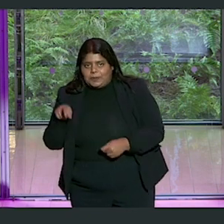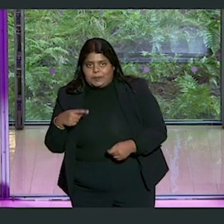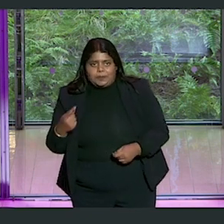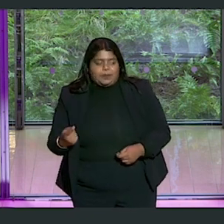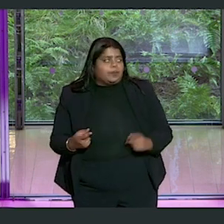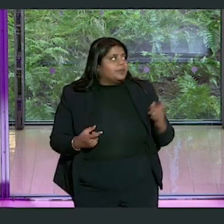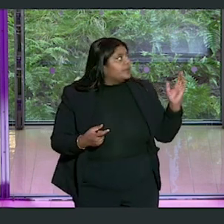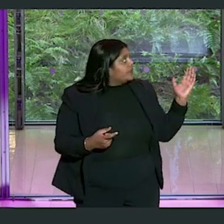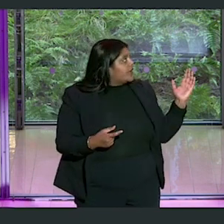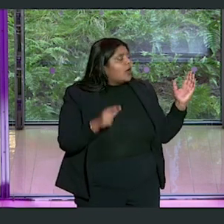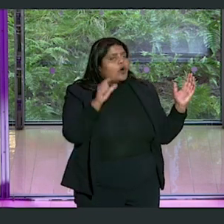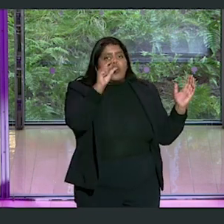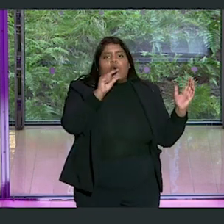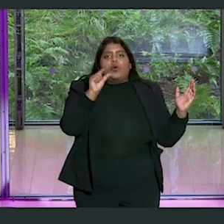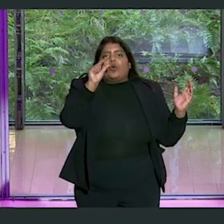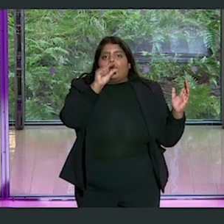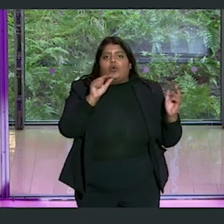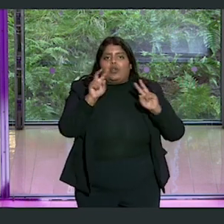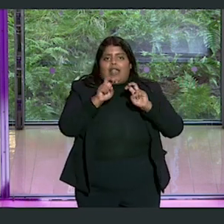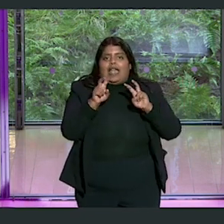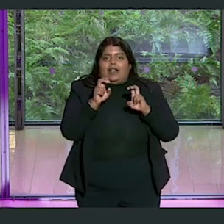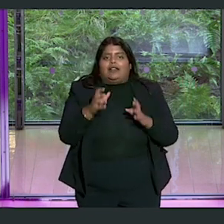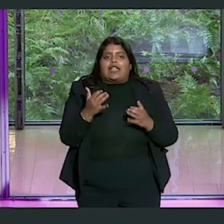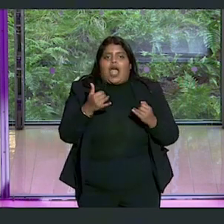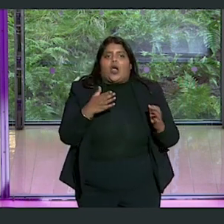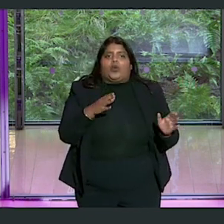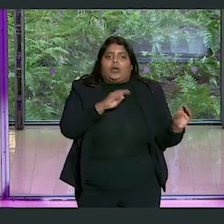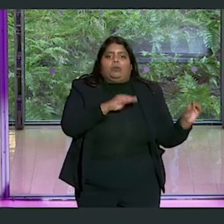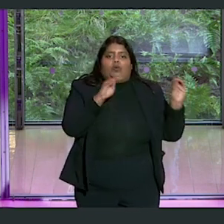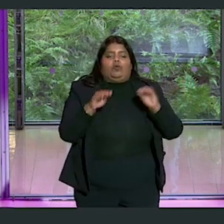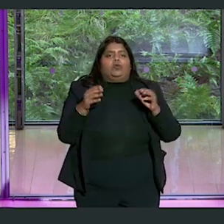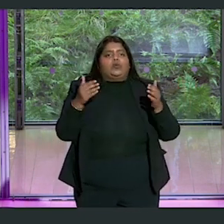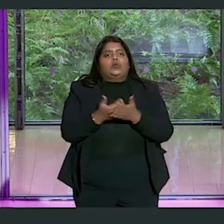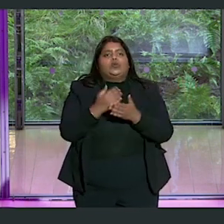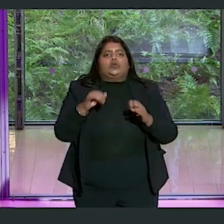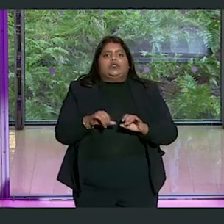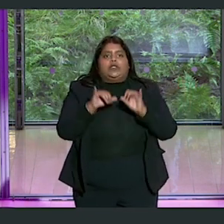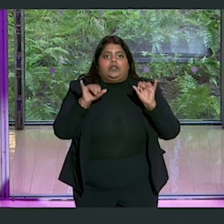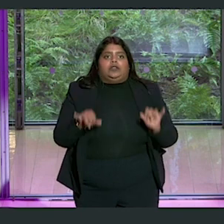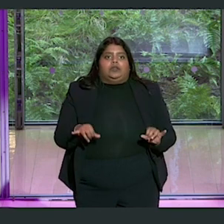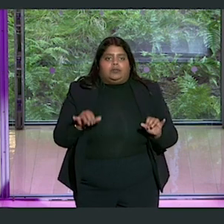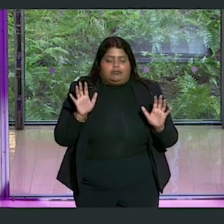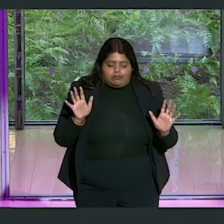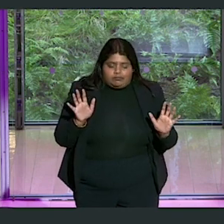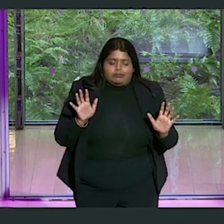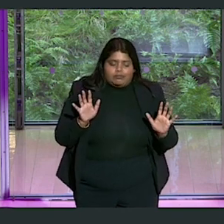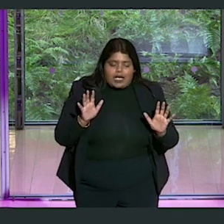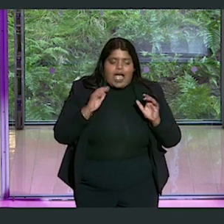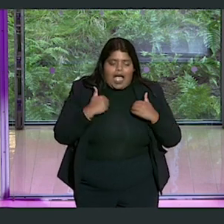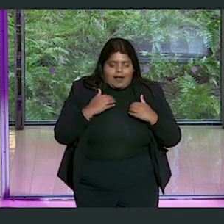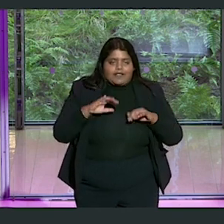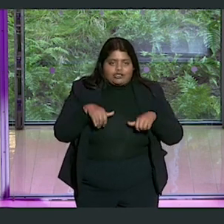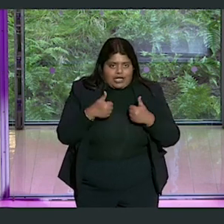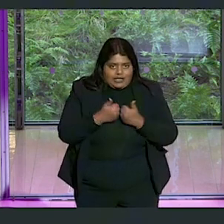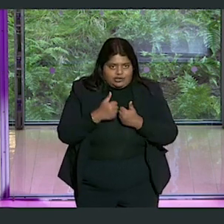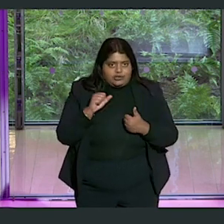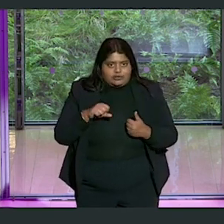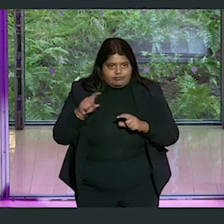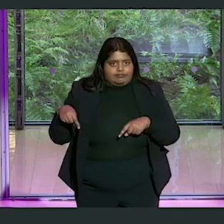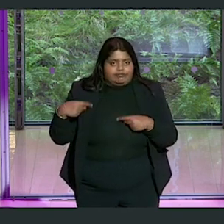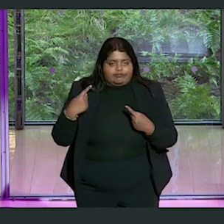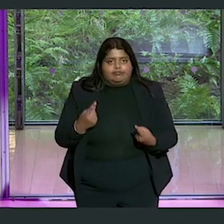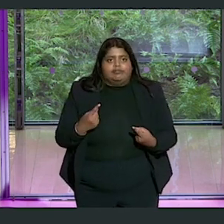We've now moved to this new system, and that's not been without its friction. I think it has